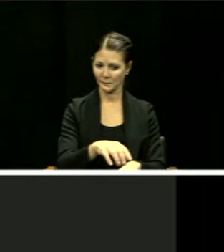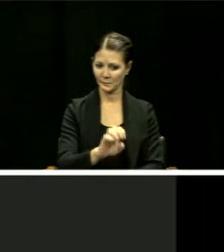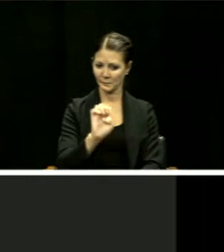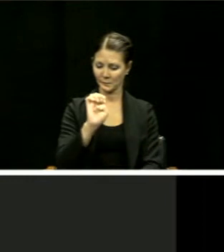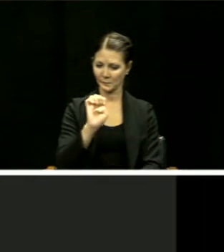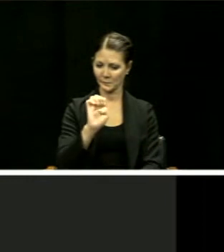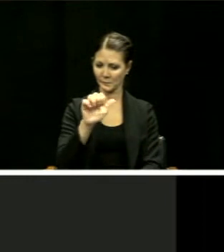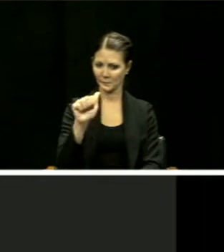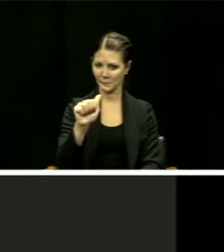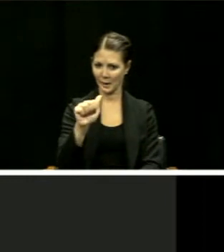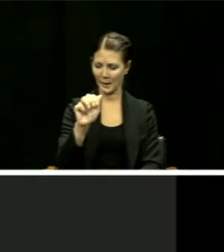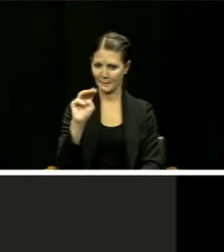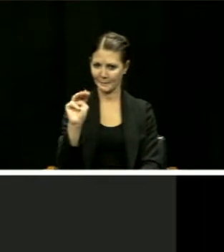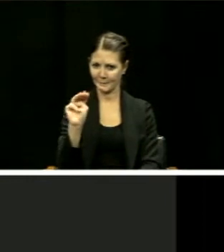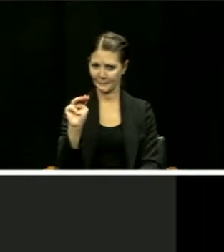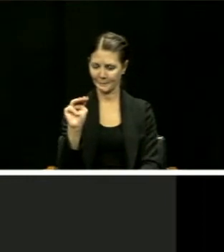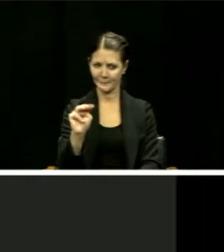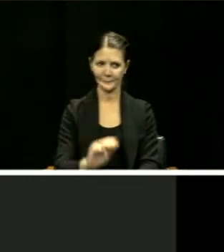EAM.